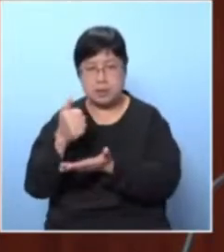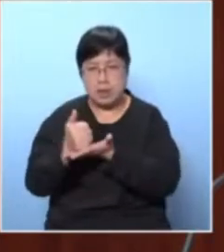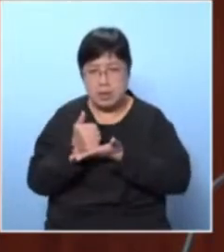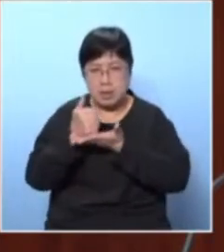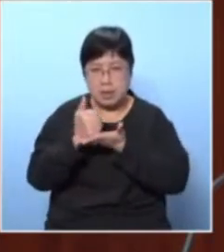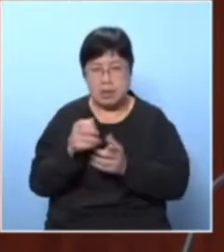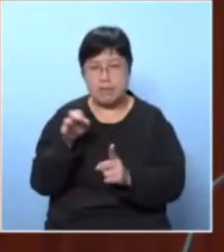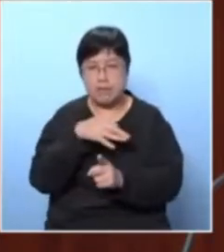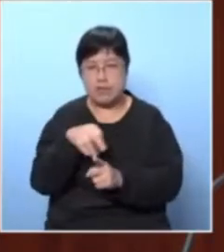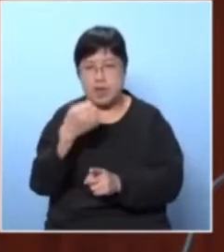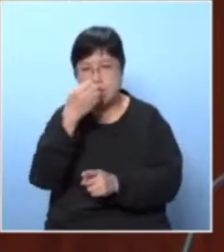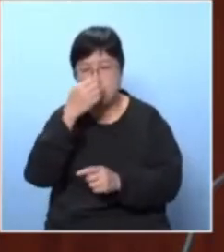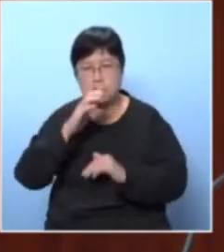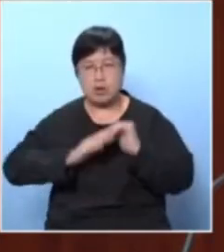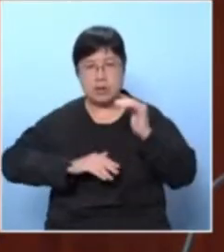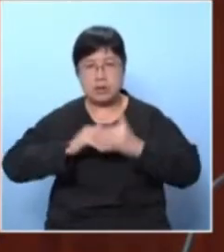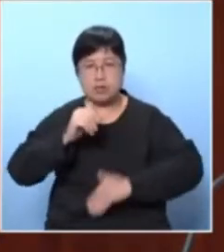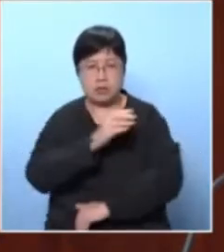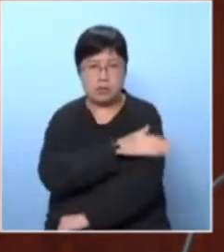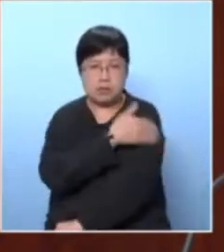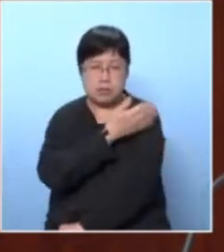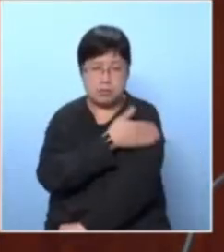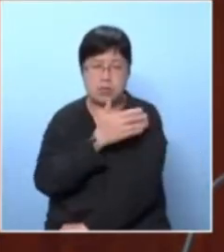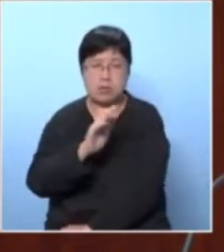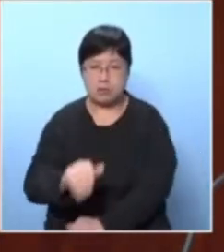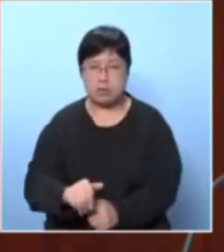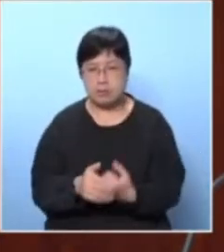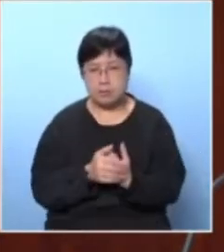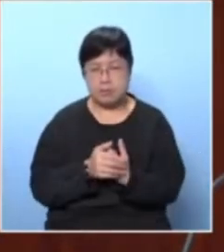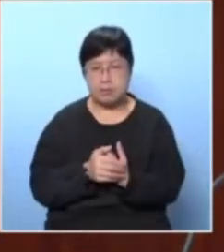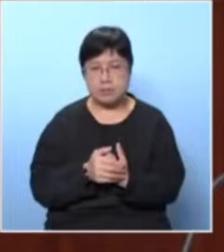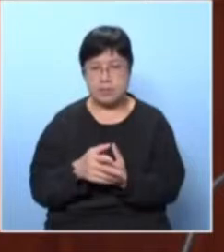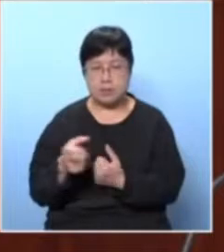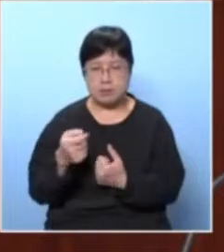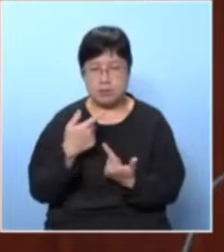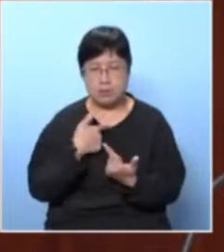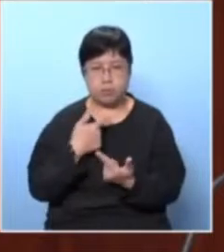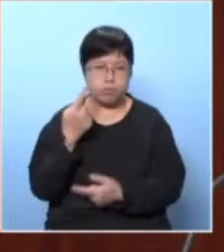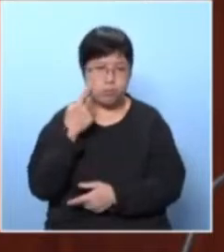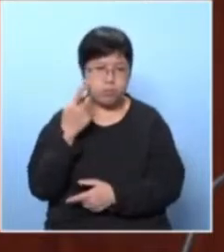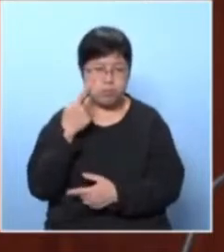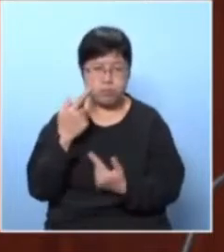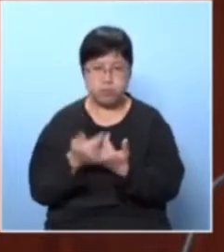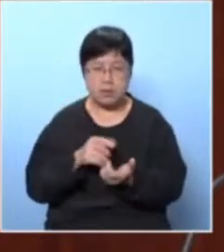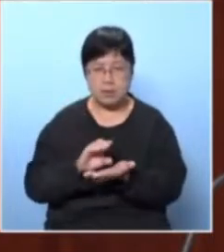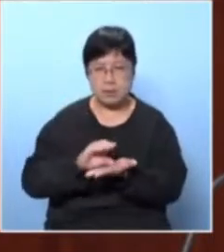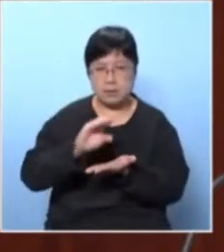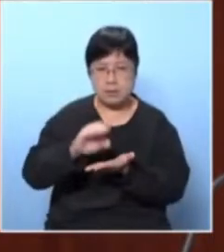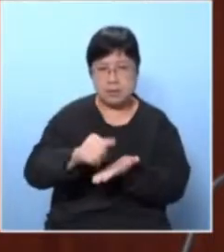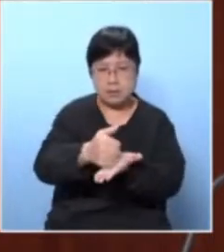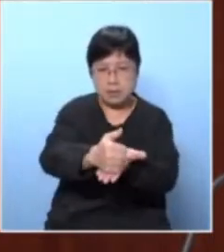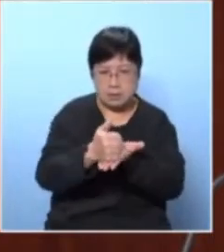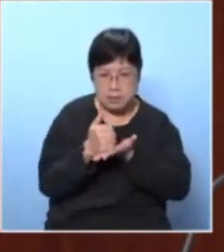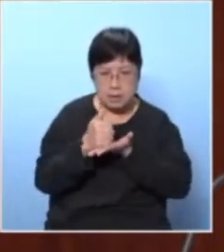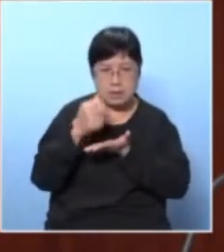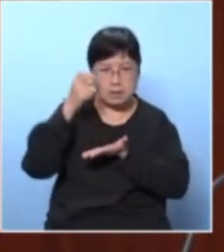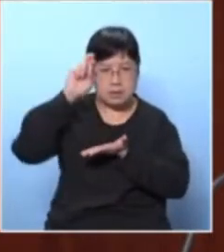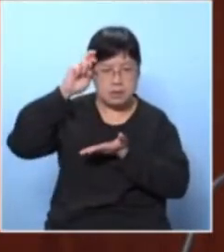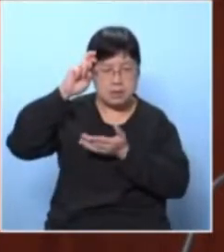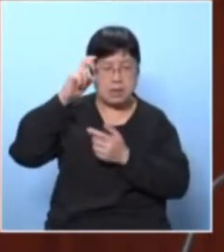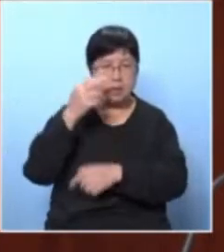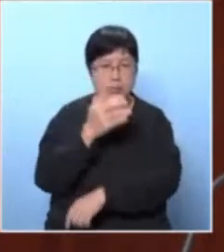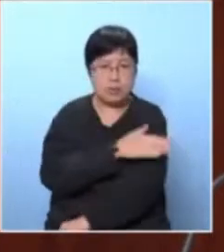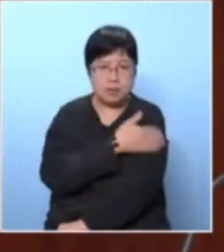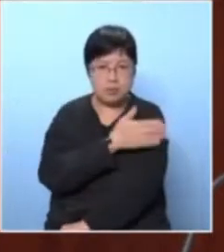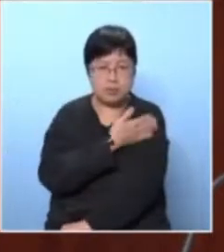employ non-local technical personnel more flexibly, and relaxing the limitation of the number of subsidized